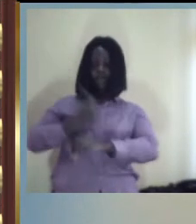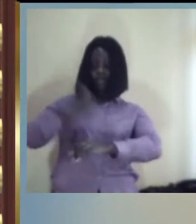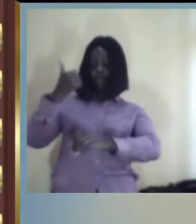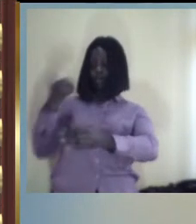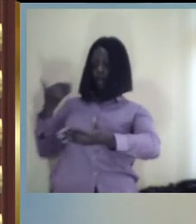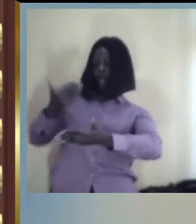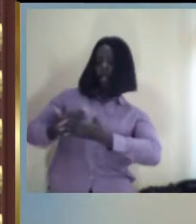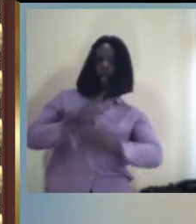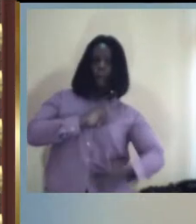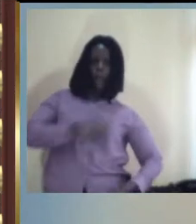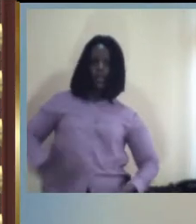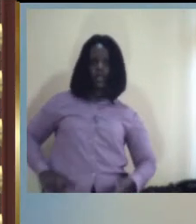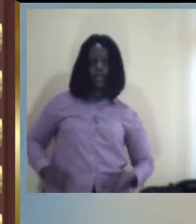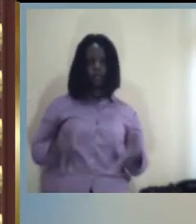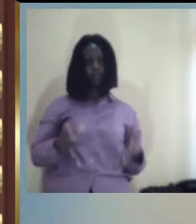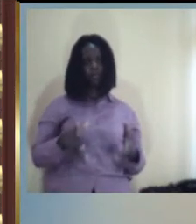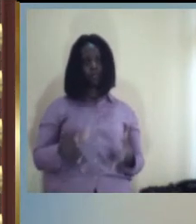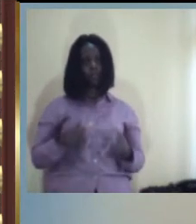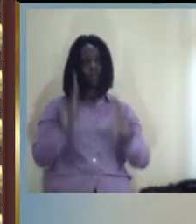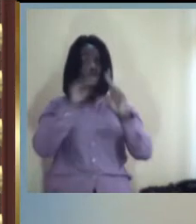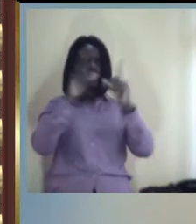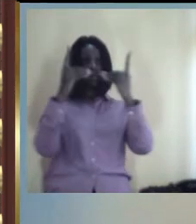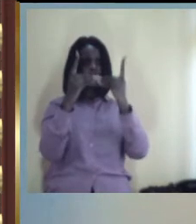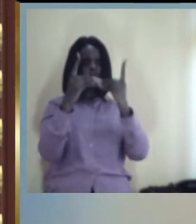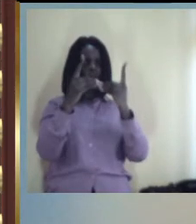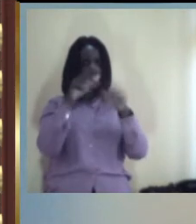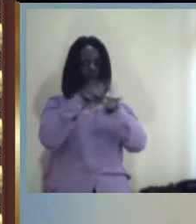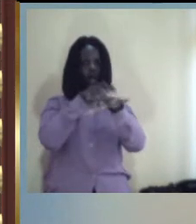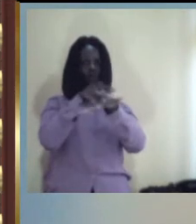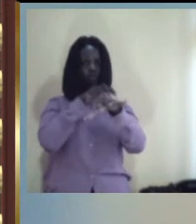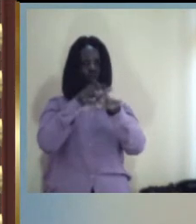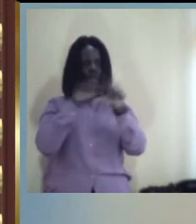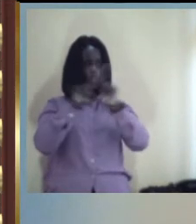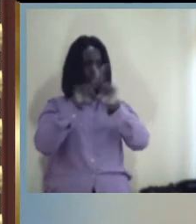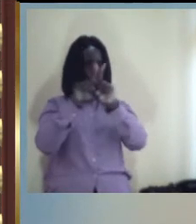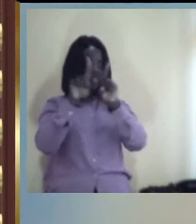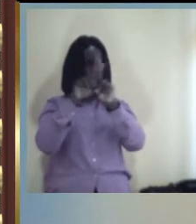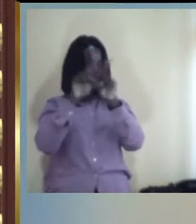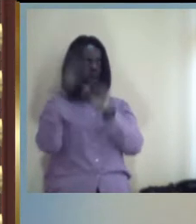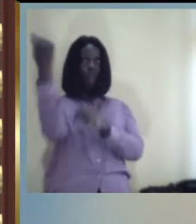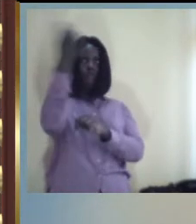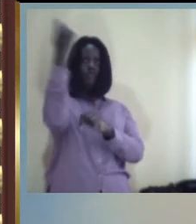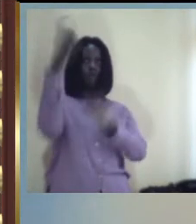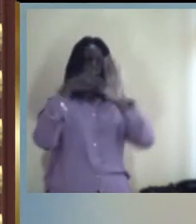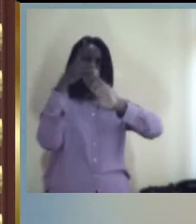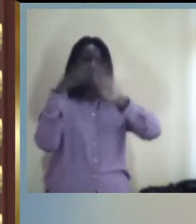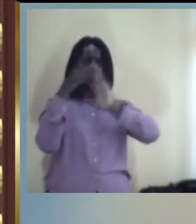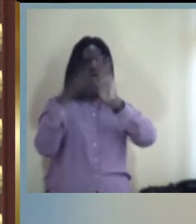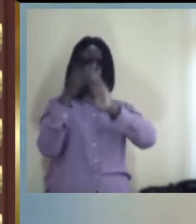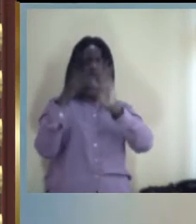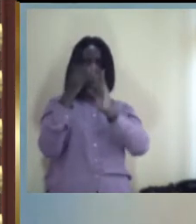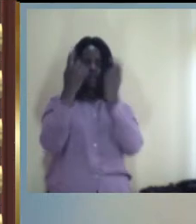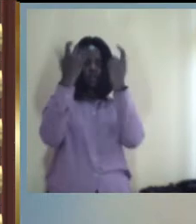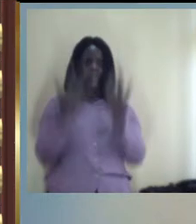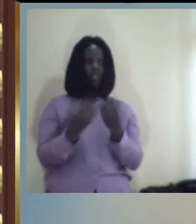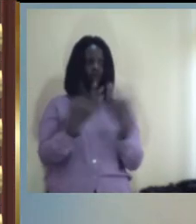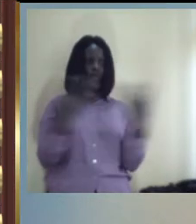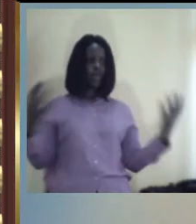administration. The Department of Agriculture and Rural Development has been allocated a total budget